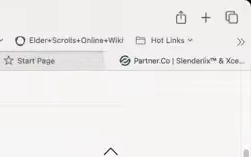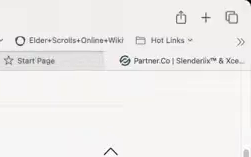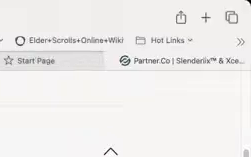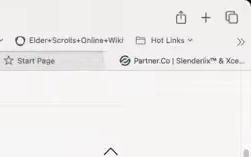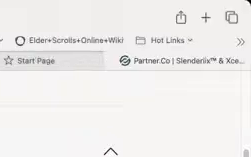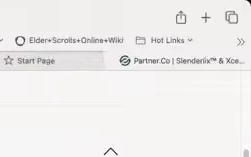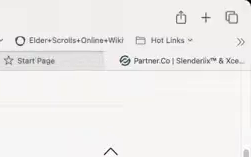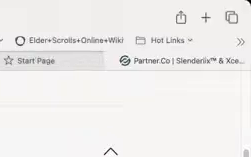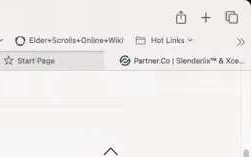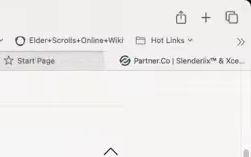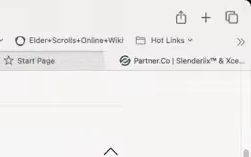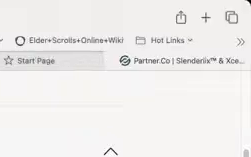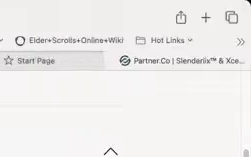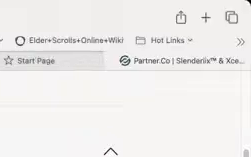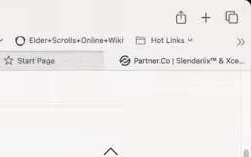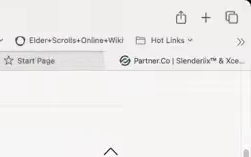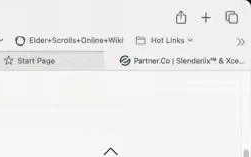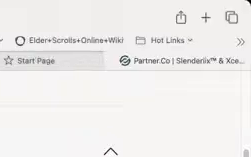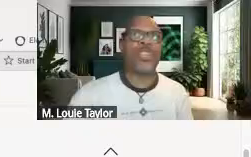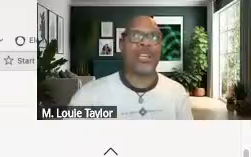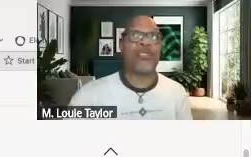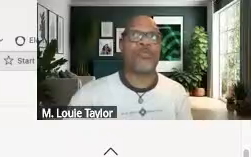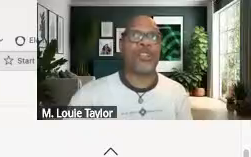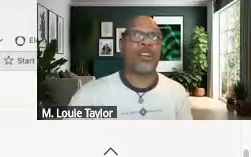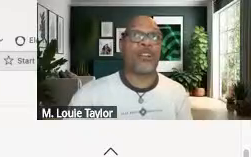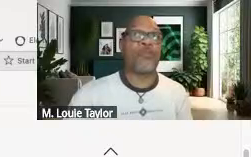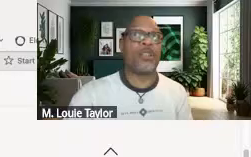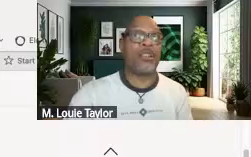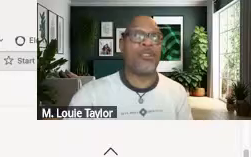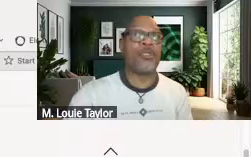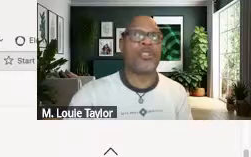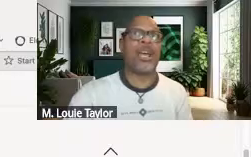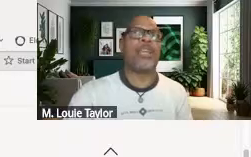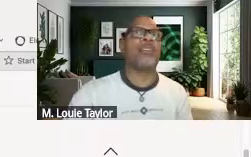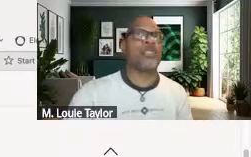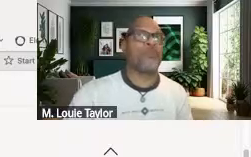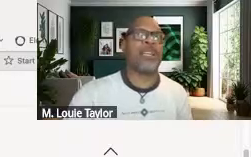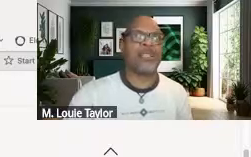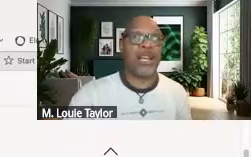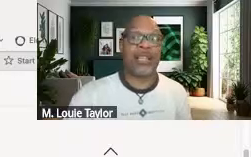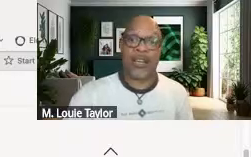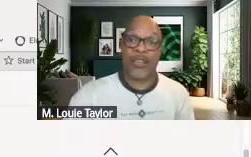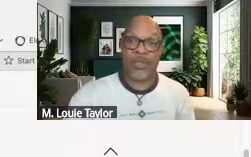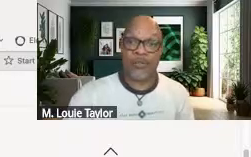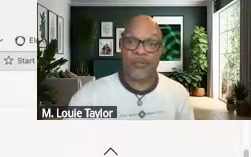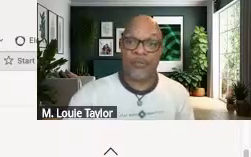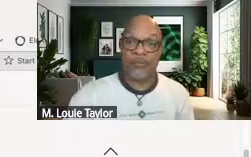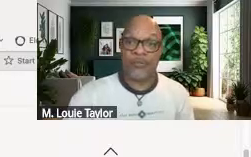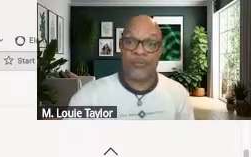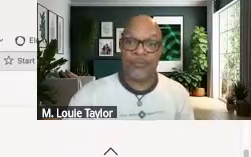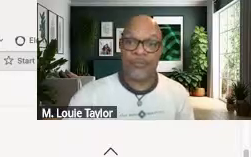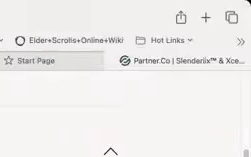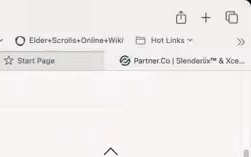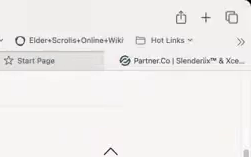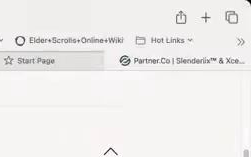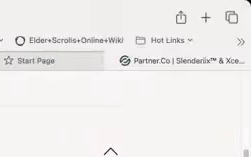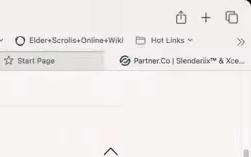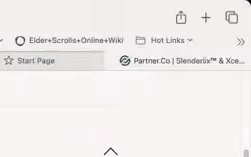does. It tells. and find this on the recommended usage, and it'll explain exactly how to use them.